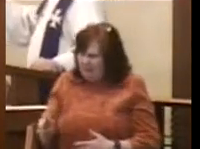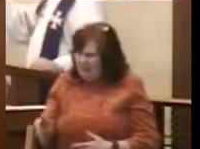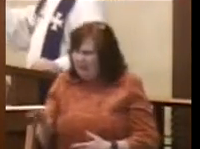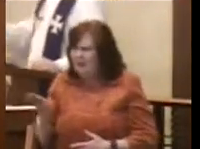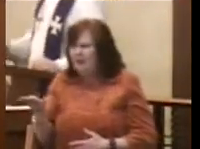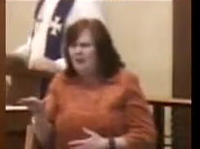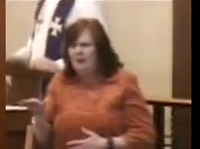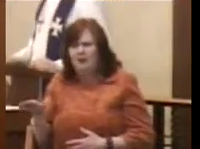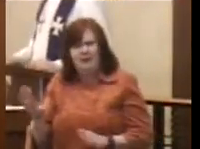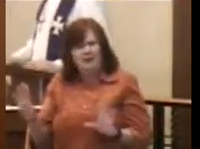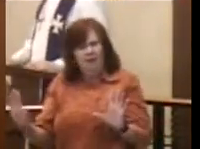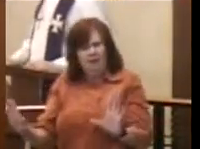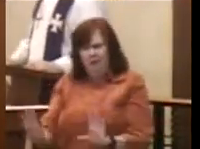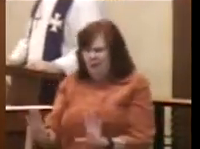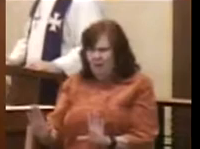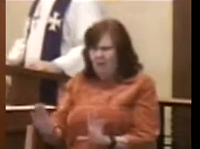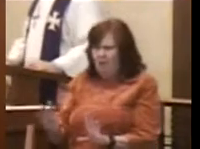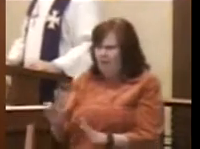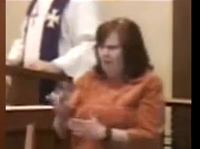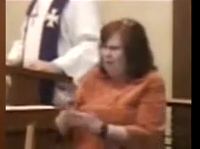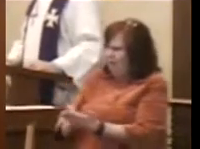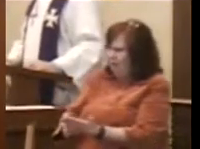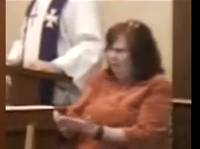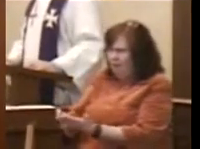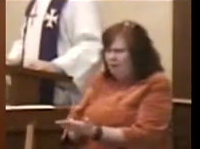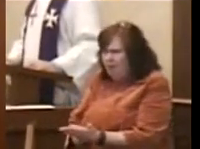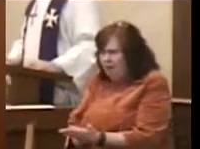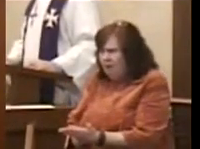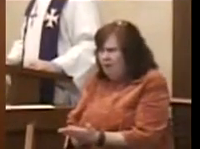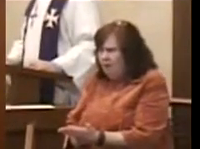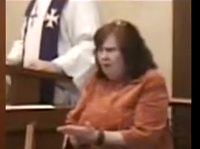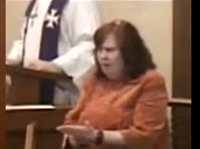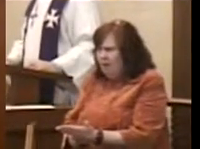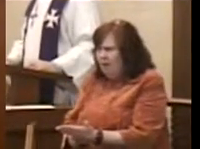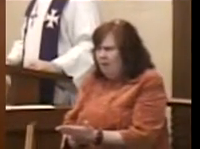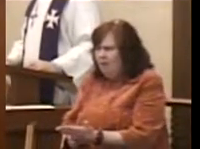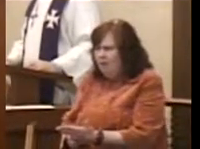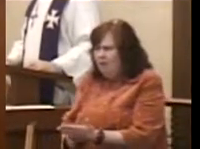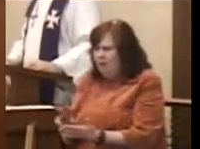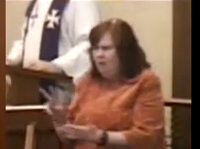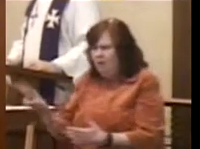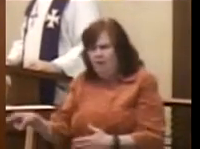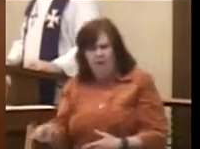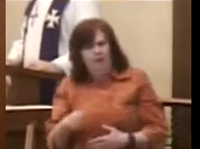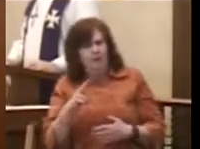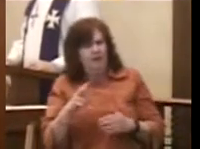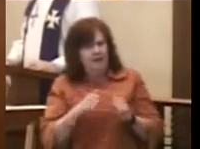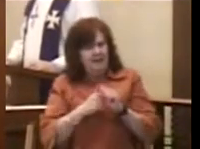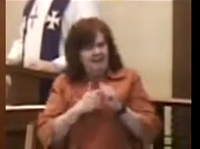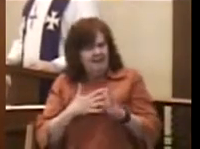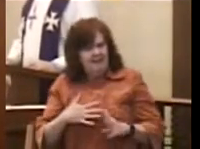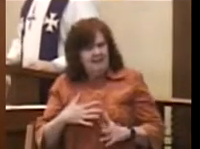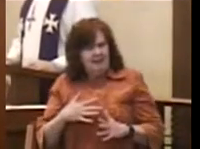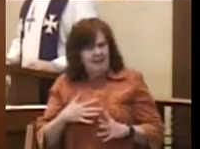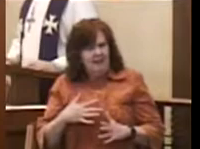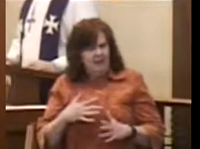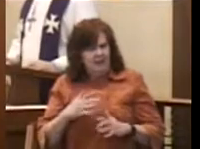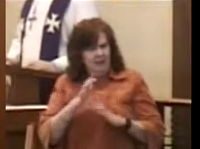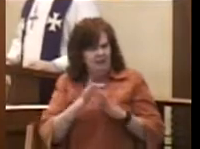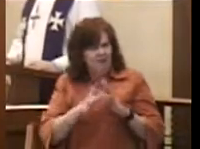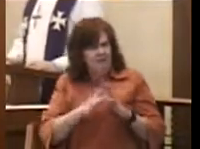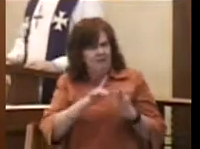began to rebuke him. Then turning and looking at his disciples, Jesus rebuked